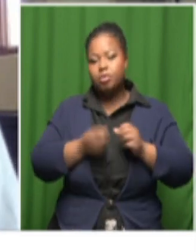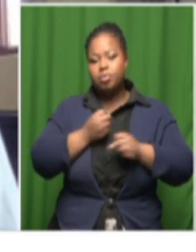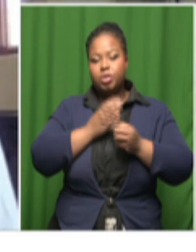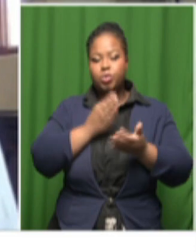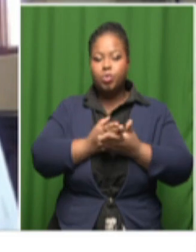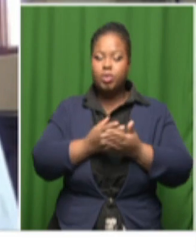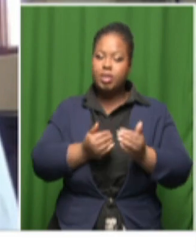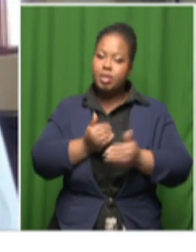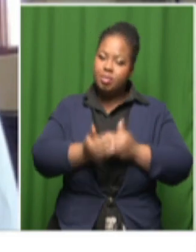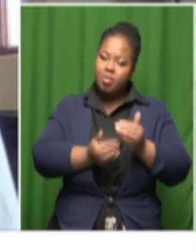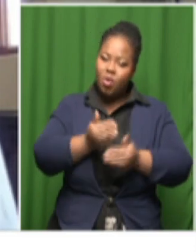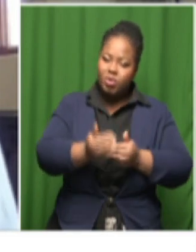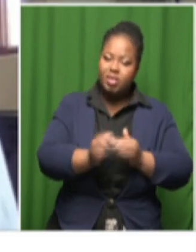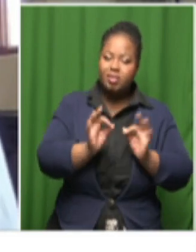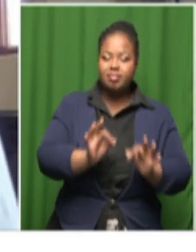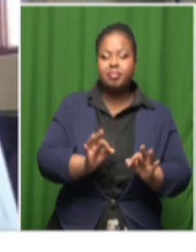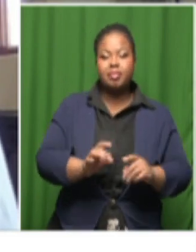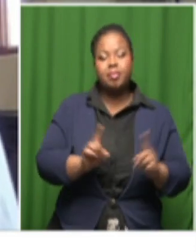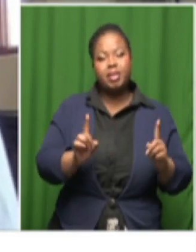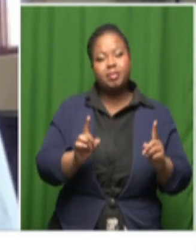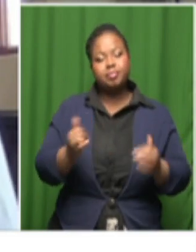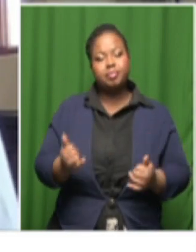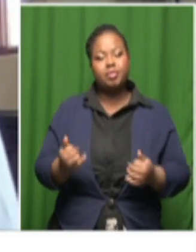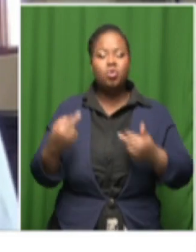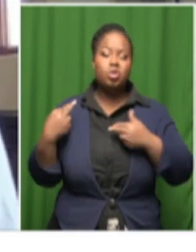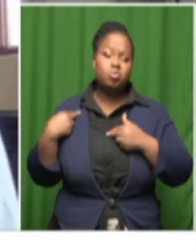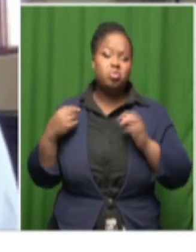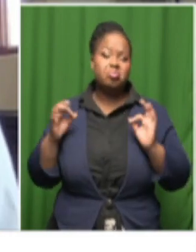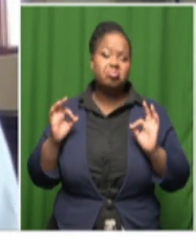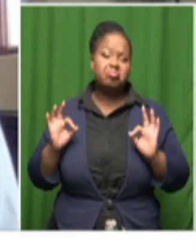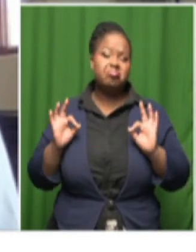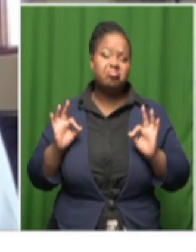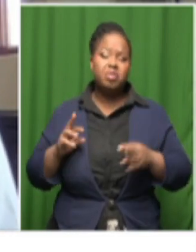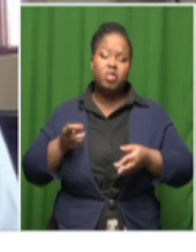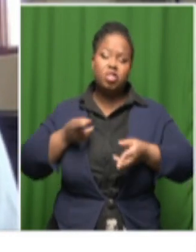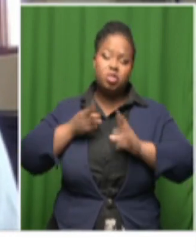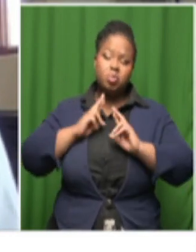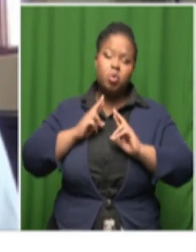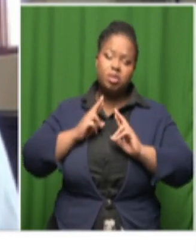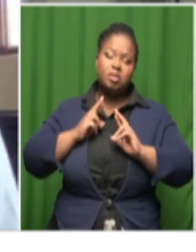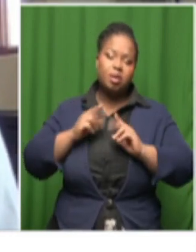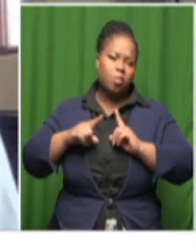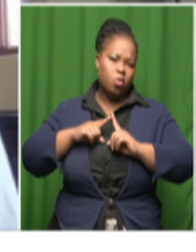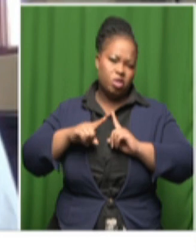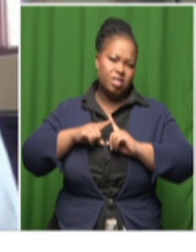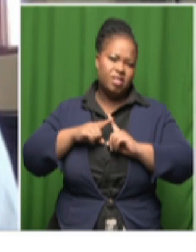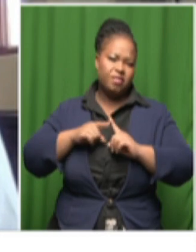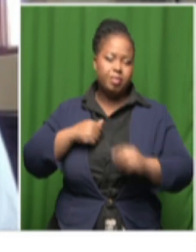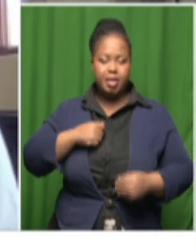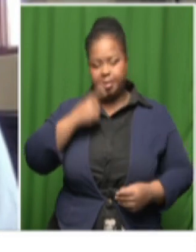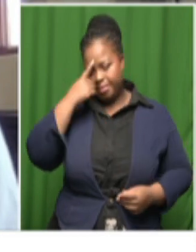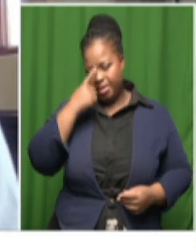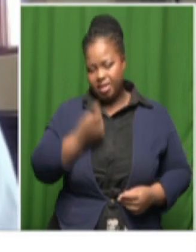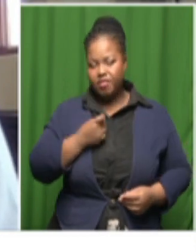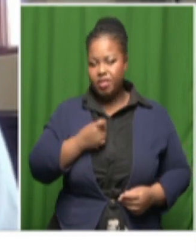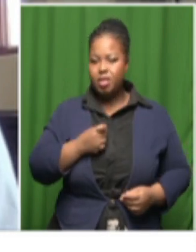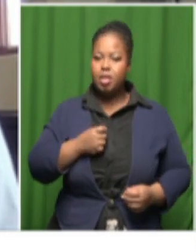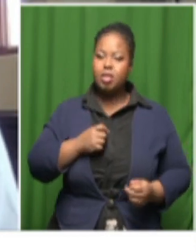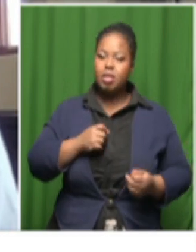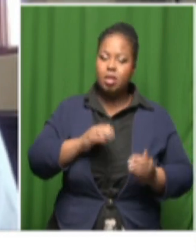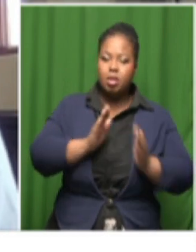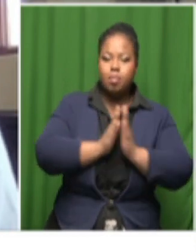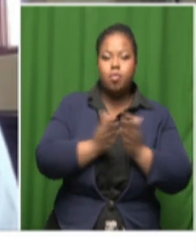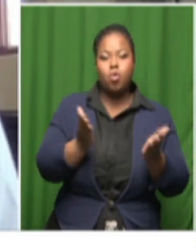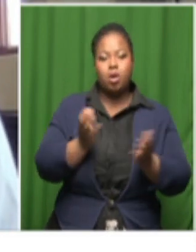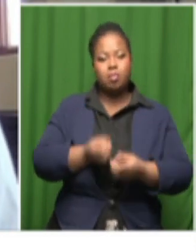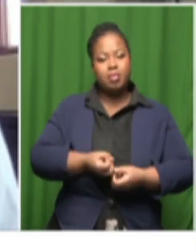engage through the process. And overall, the response has been really warm and really positive, and a belief that the book tells a story of the